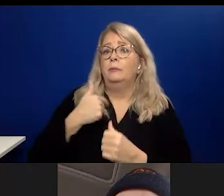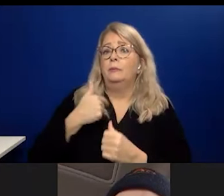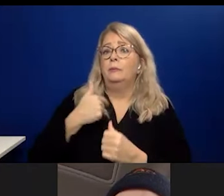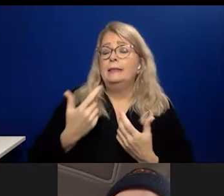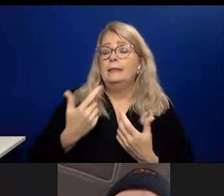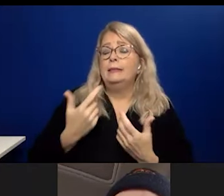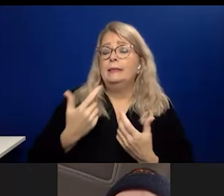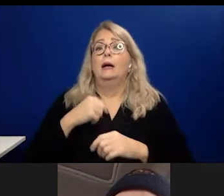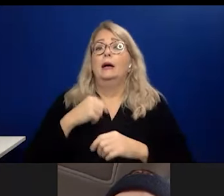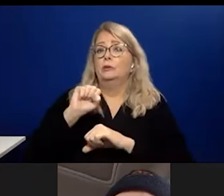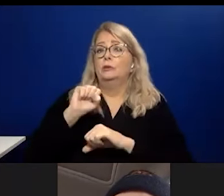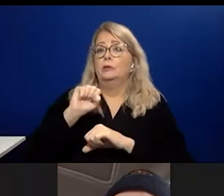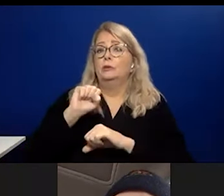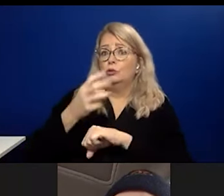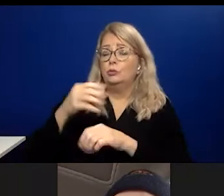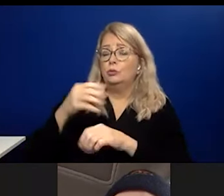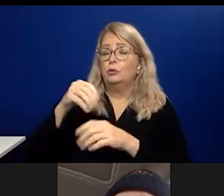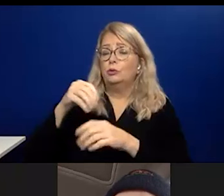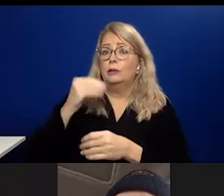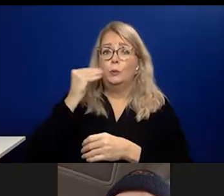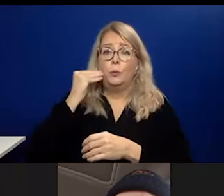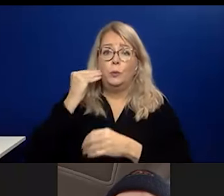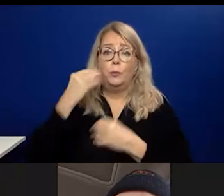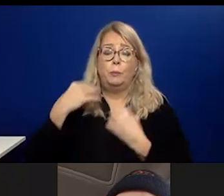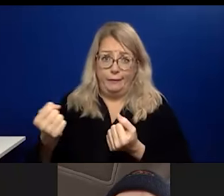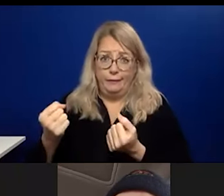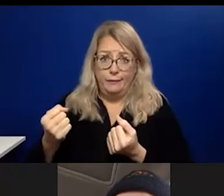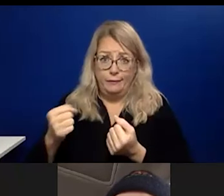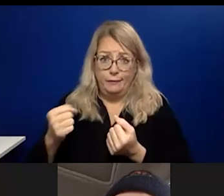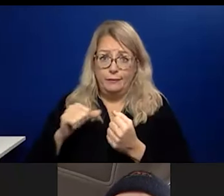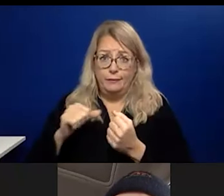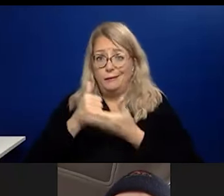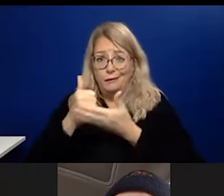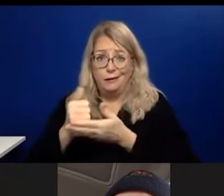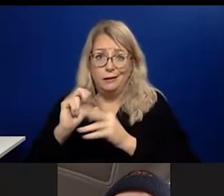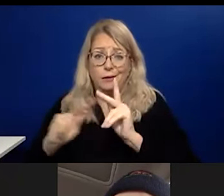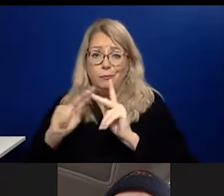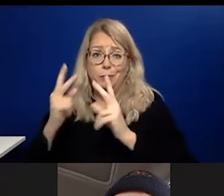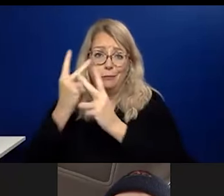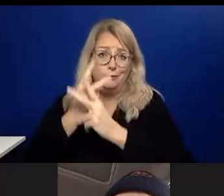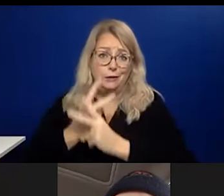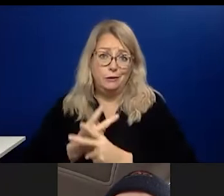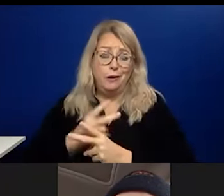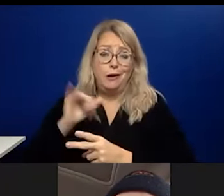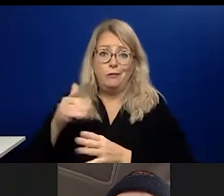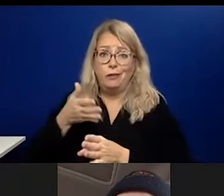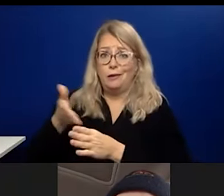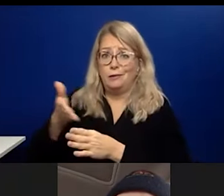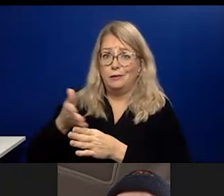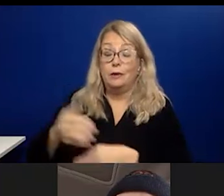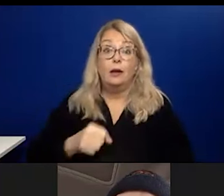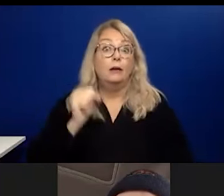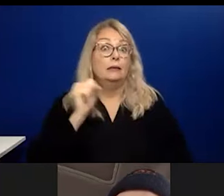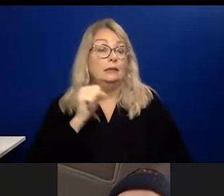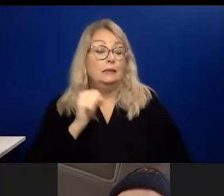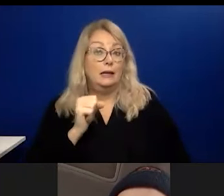help people navigate, right? And so I'd be happy to help you with that. So what department? Yes. You're in accounting.